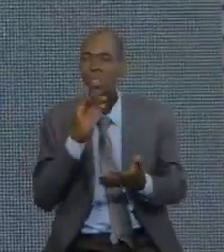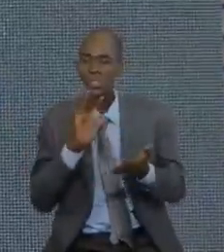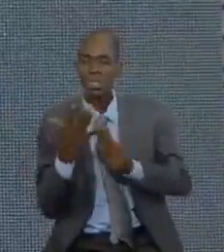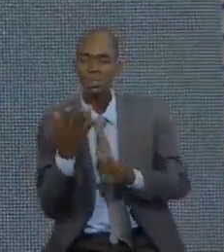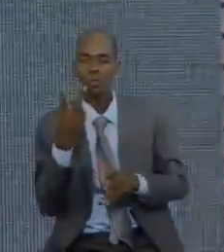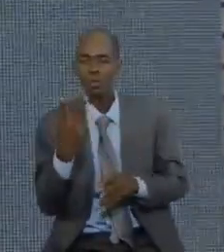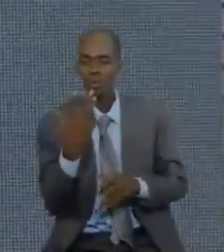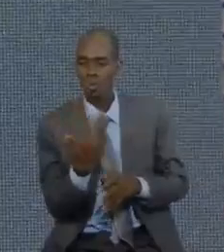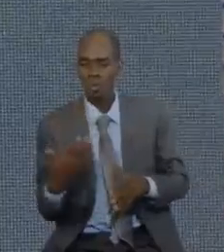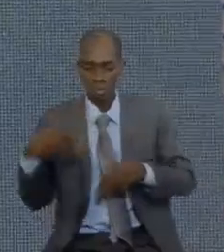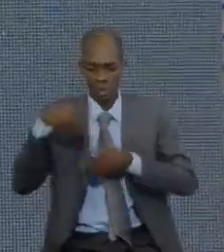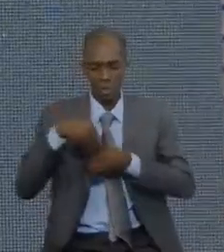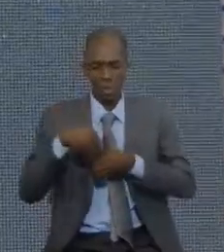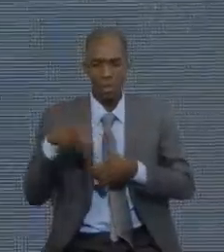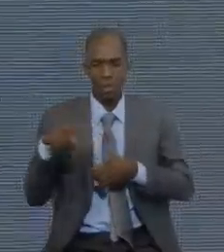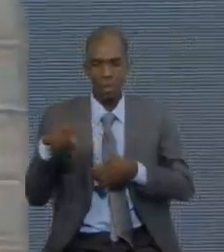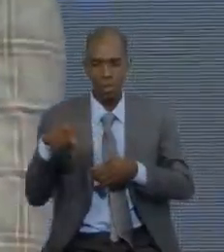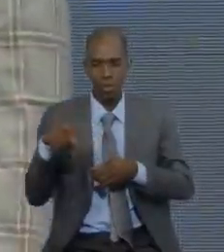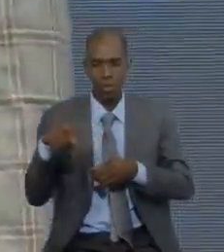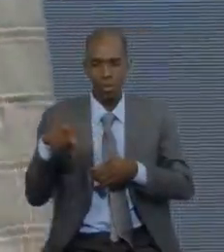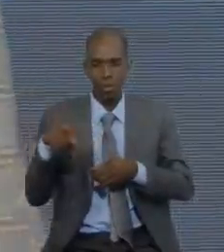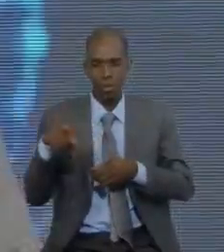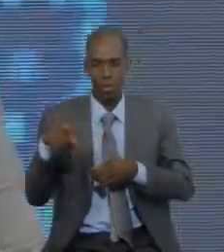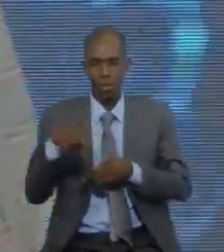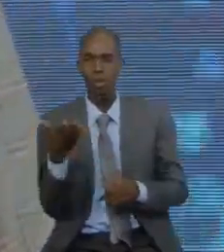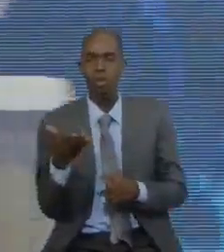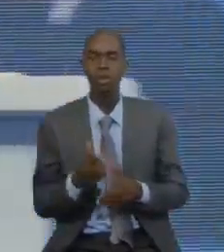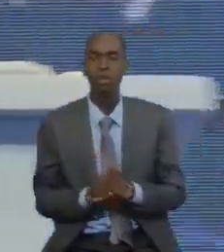personalities fighting inside you.